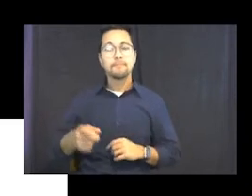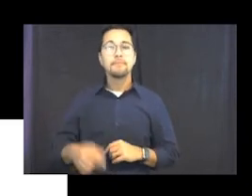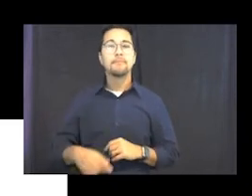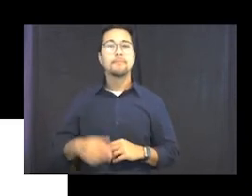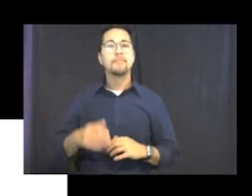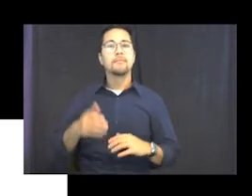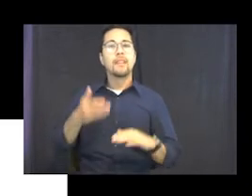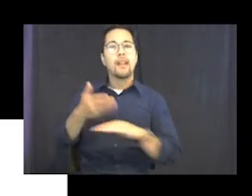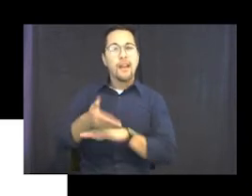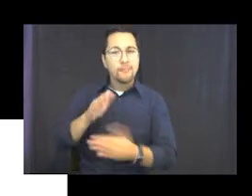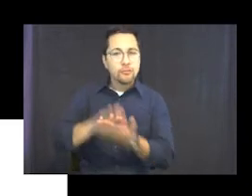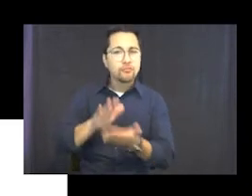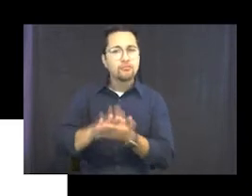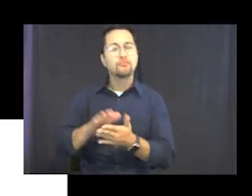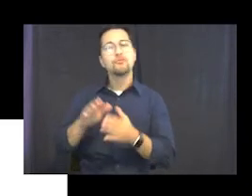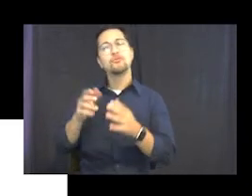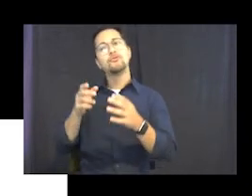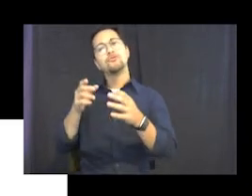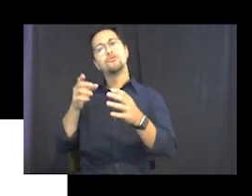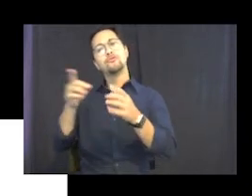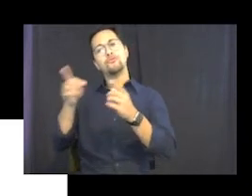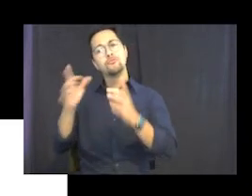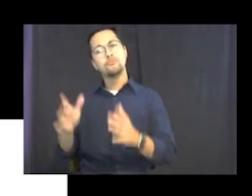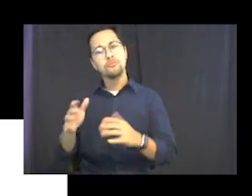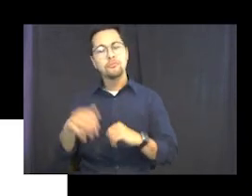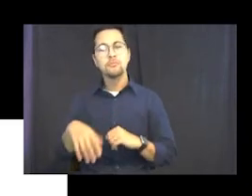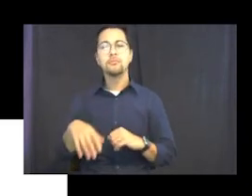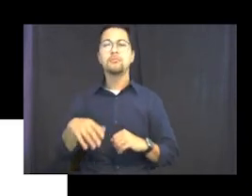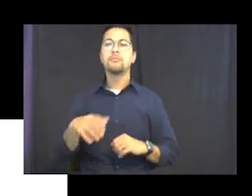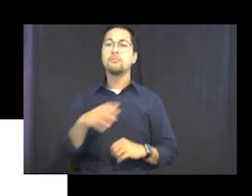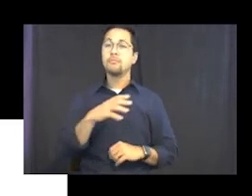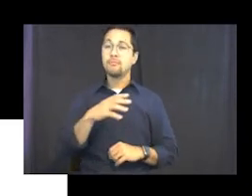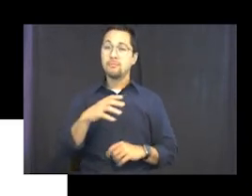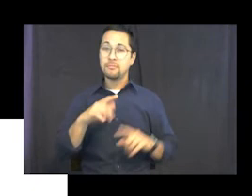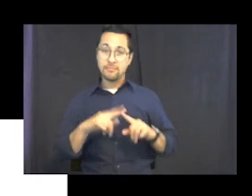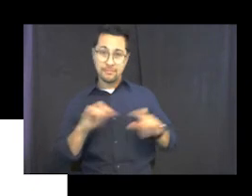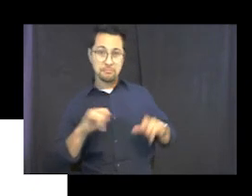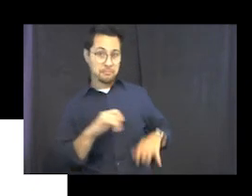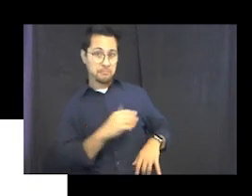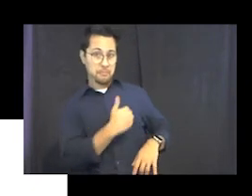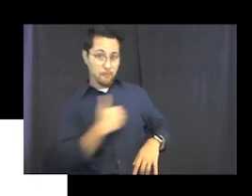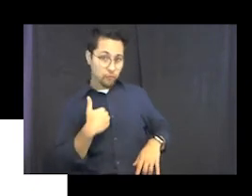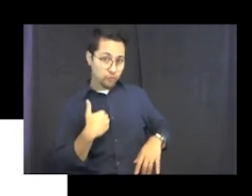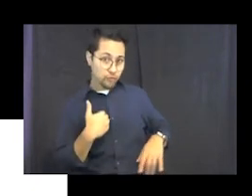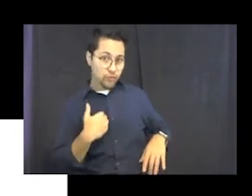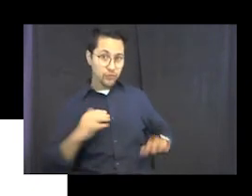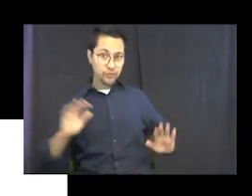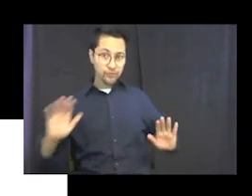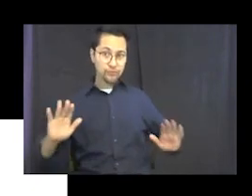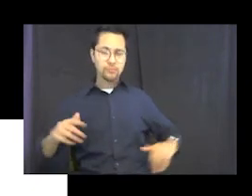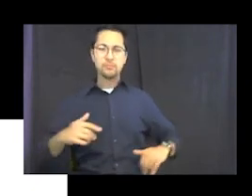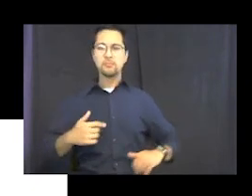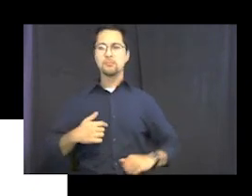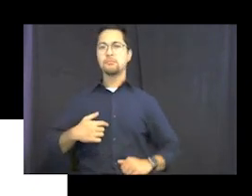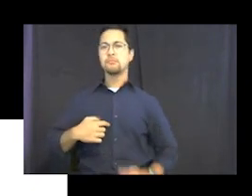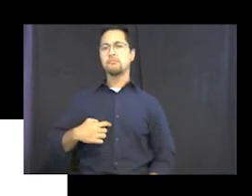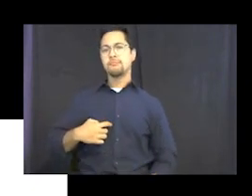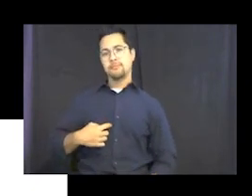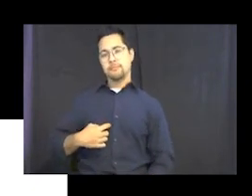after school administrator as well as working membership, I really had to